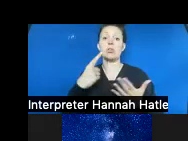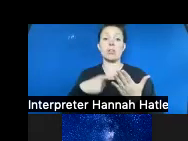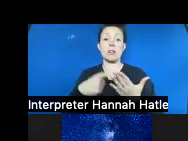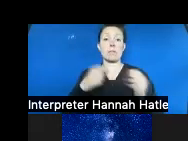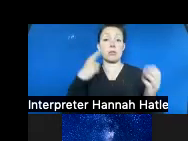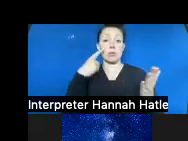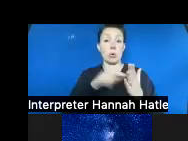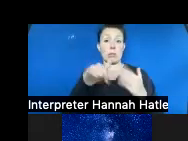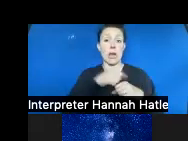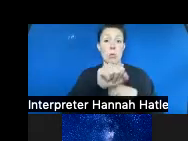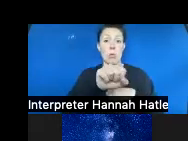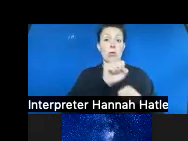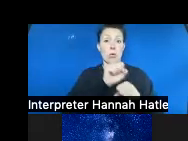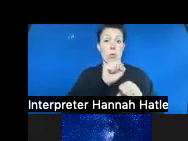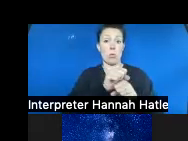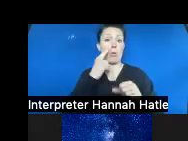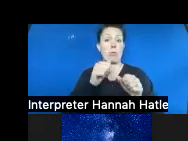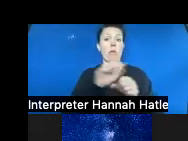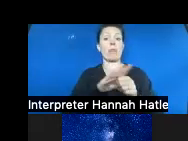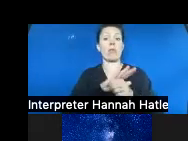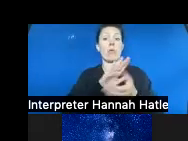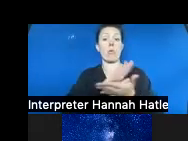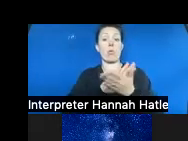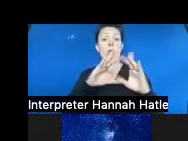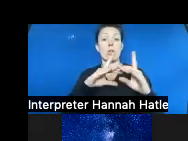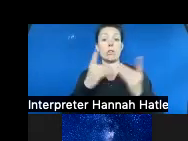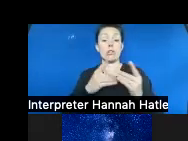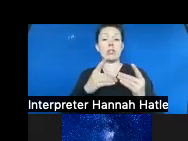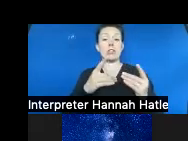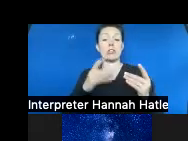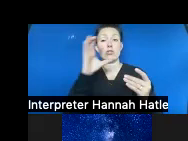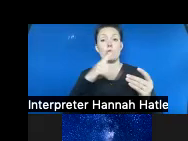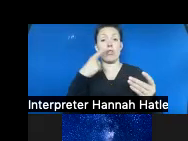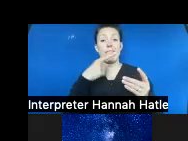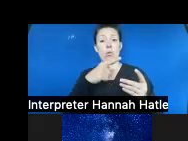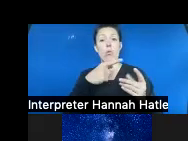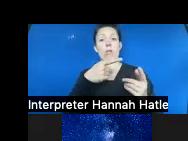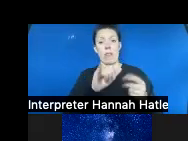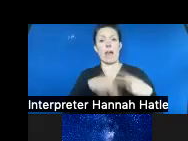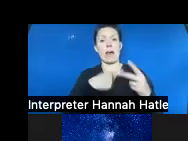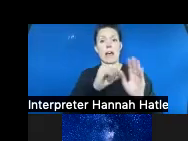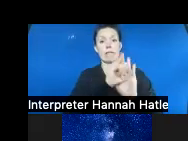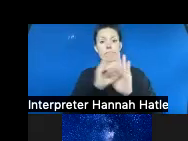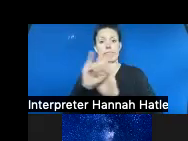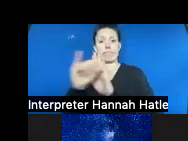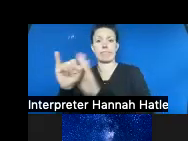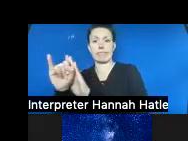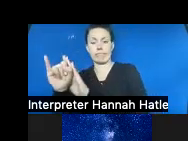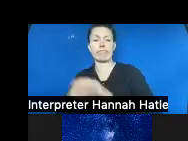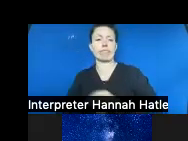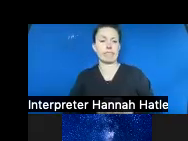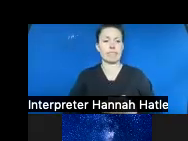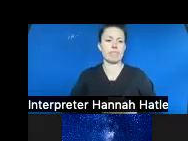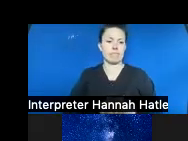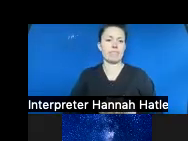your local school districts, to know the signs, to see them. And it's all going to be organized crime. It's always going to be organized. You just got to follow the